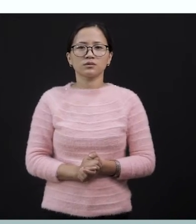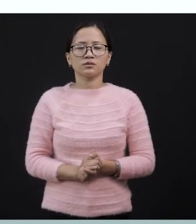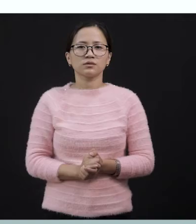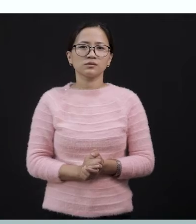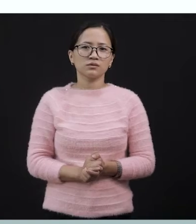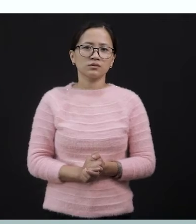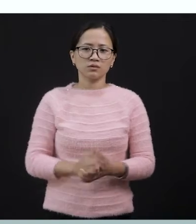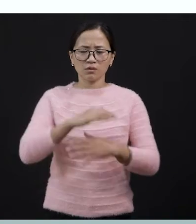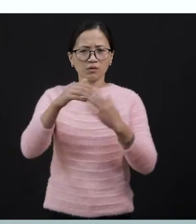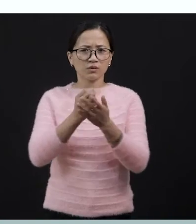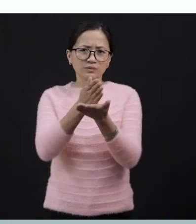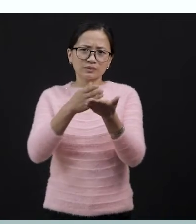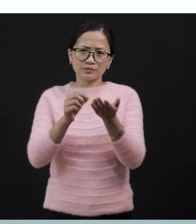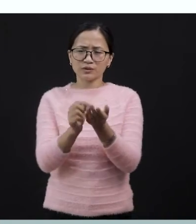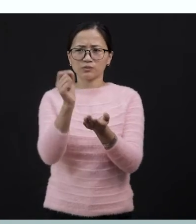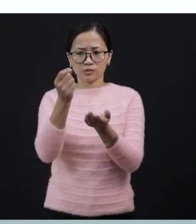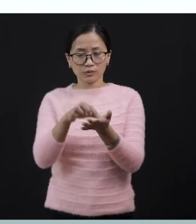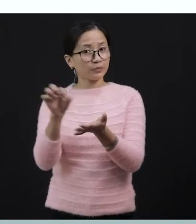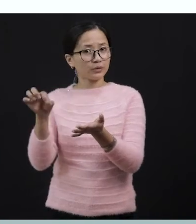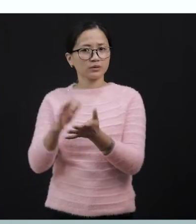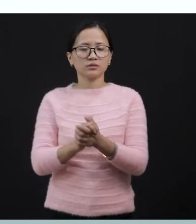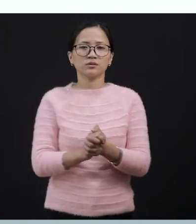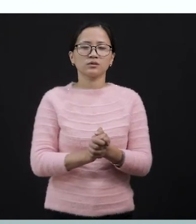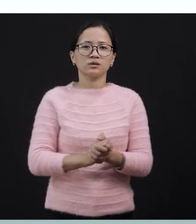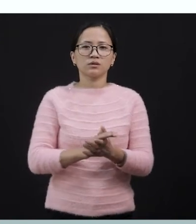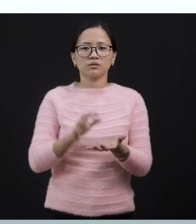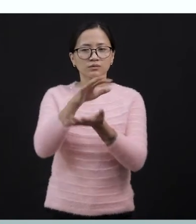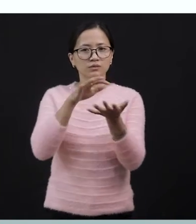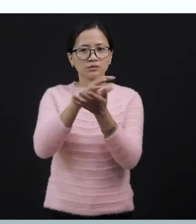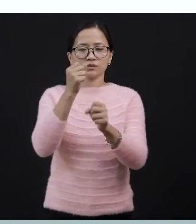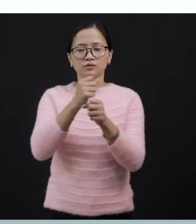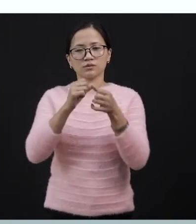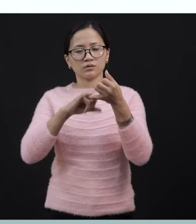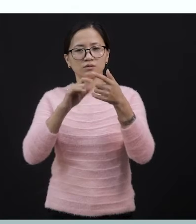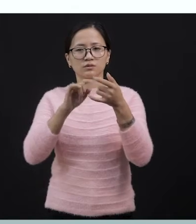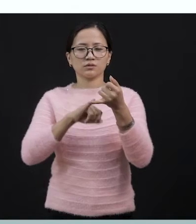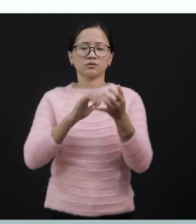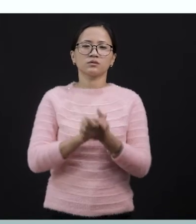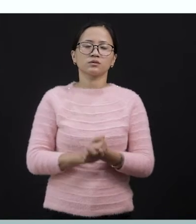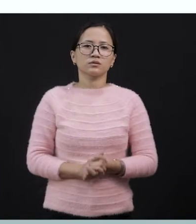the smoke, all these particles along with this mixture of gas.